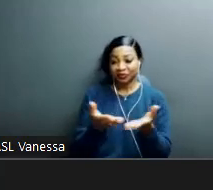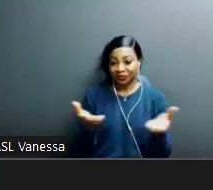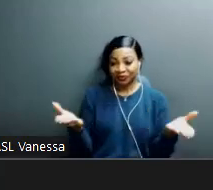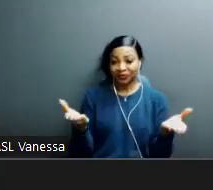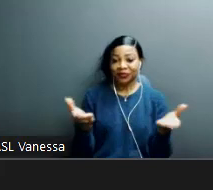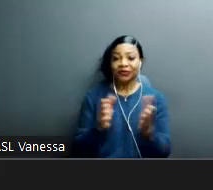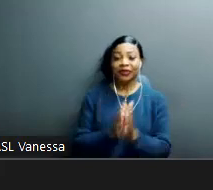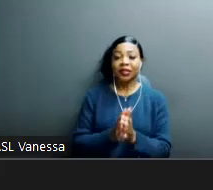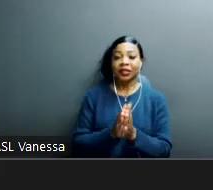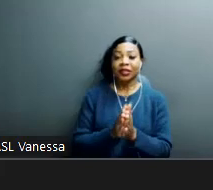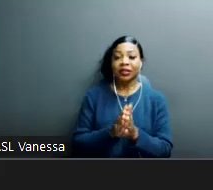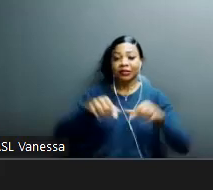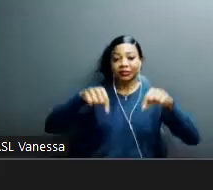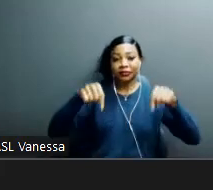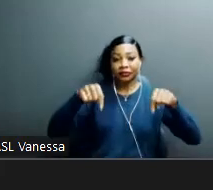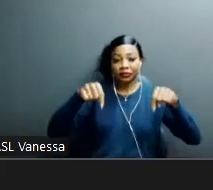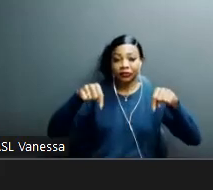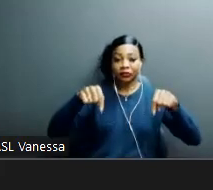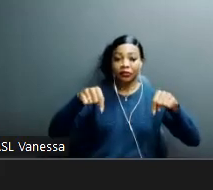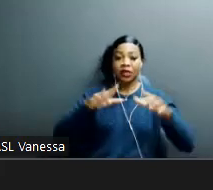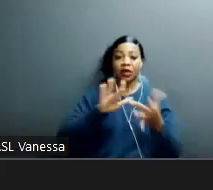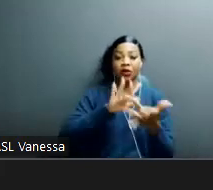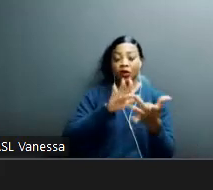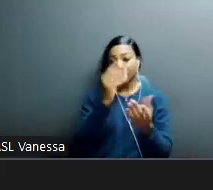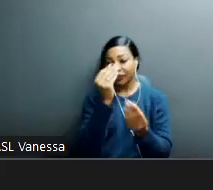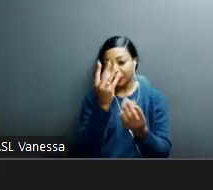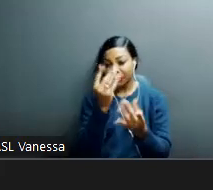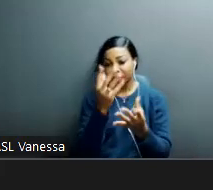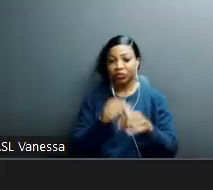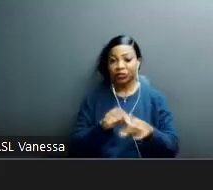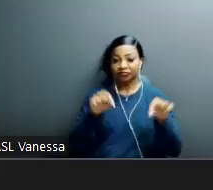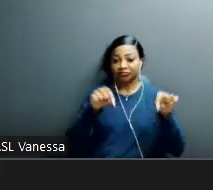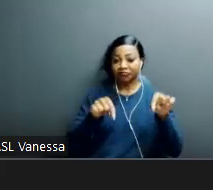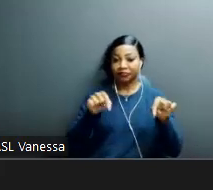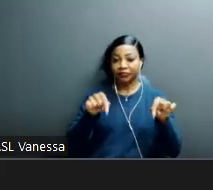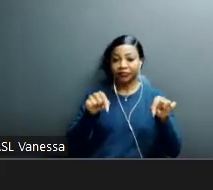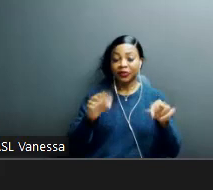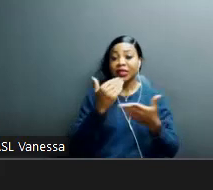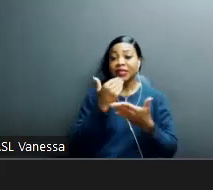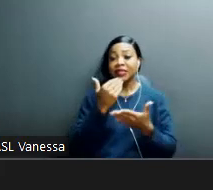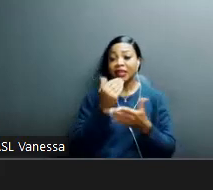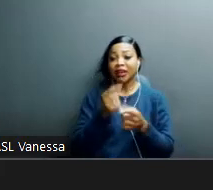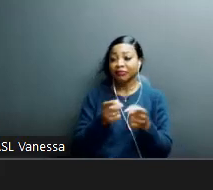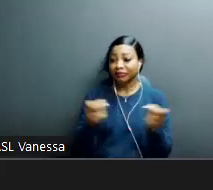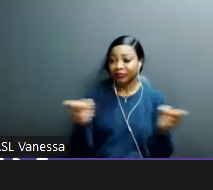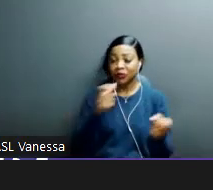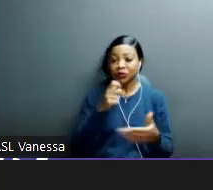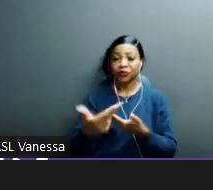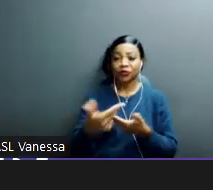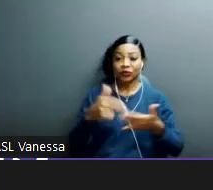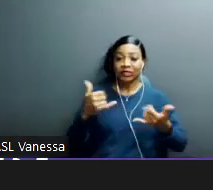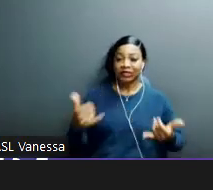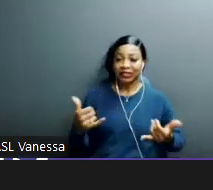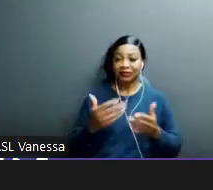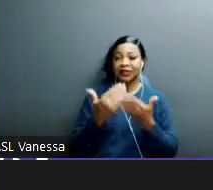contact info Lisa Cara Deborah and Emily thank you so very much for joining us today and for being